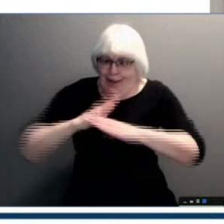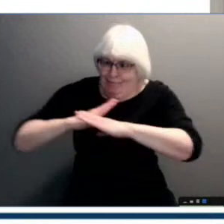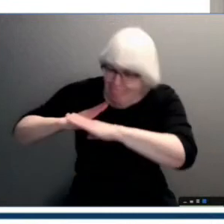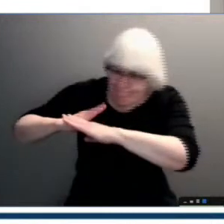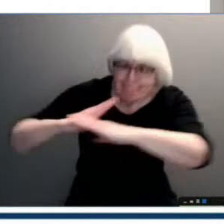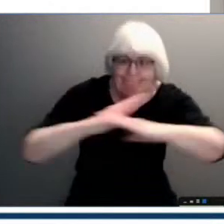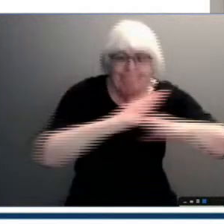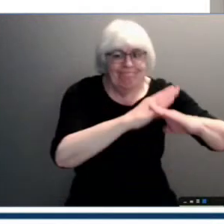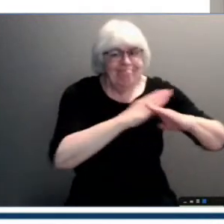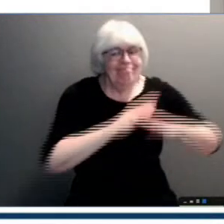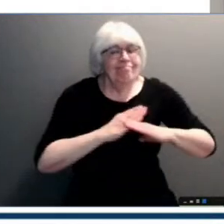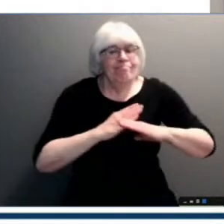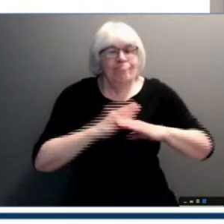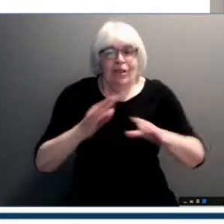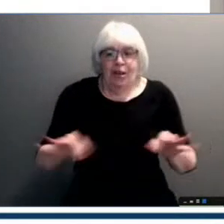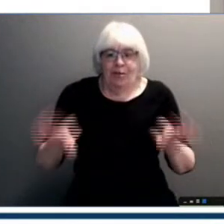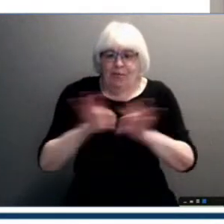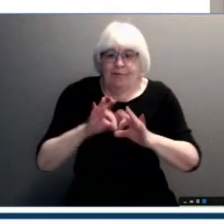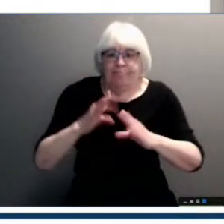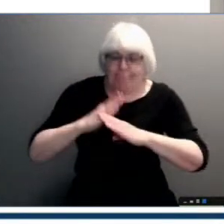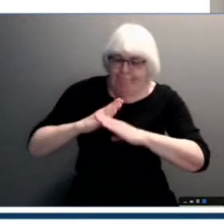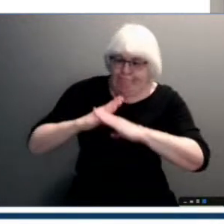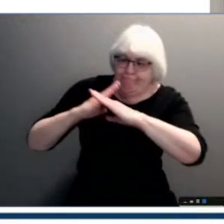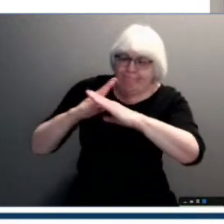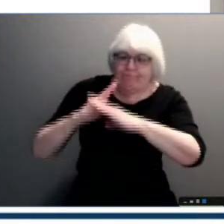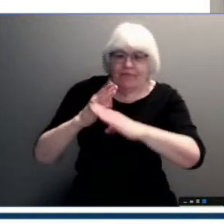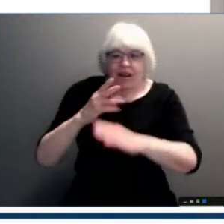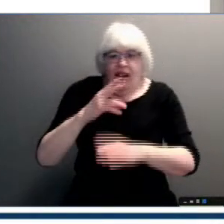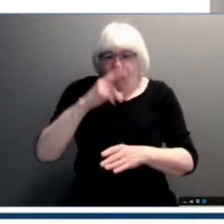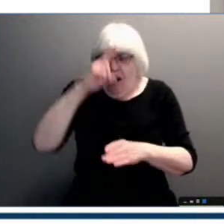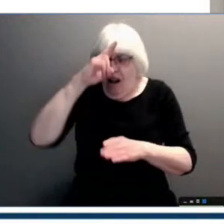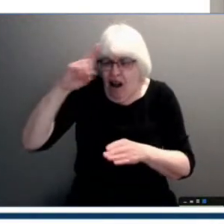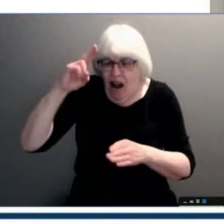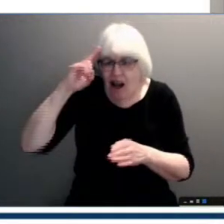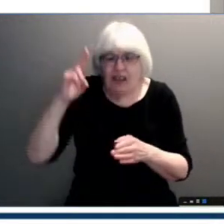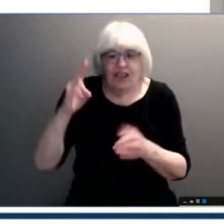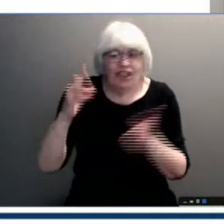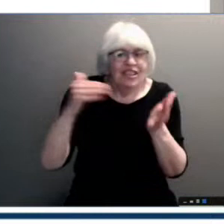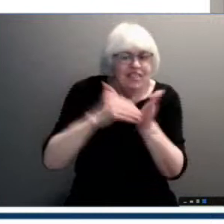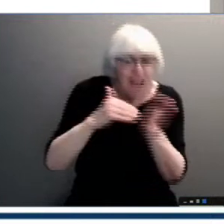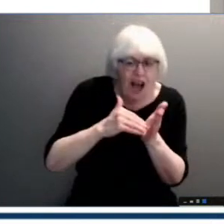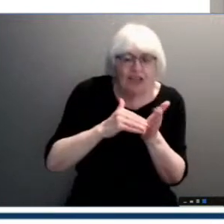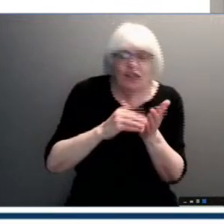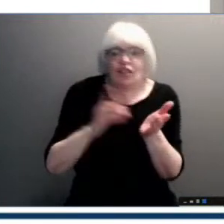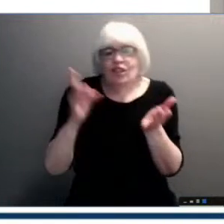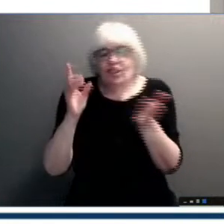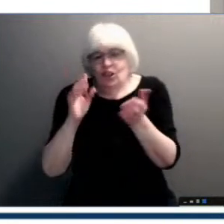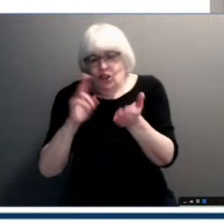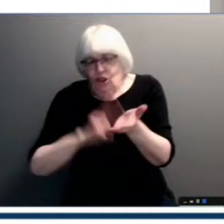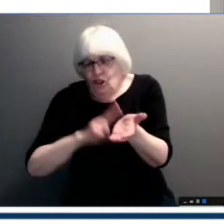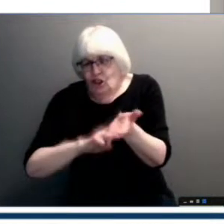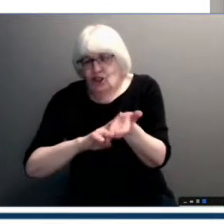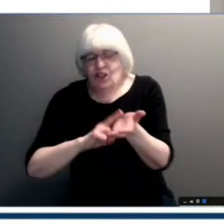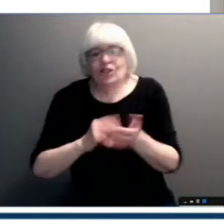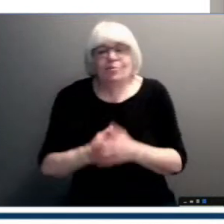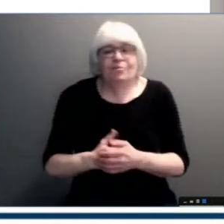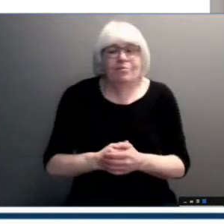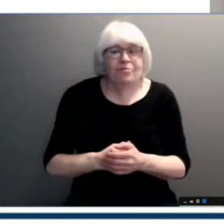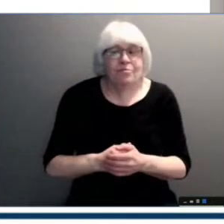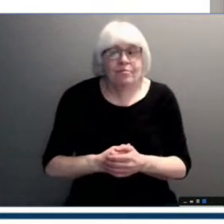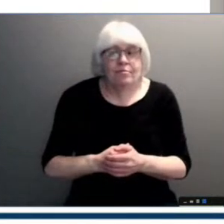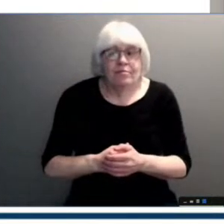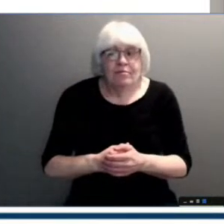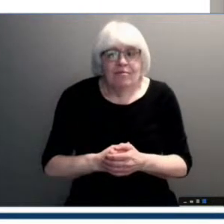system. I know that this is where most people's minds and thoughts are, and that they don't need to be reminded.